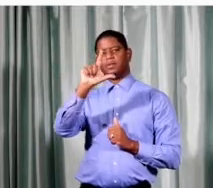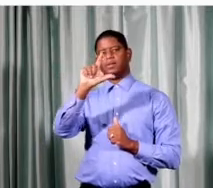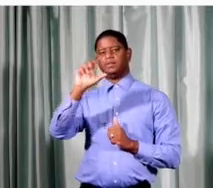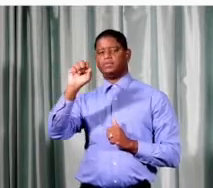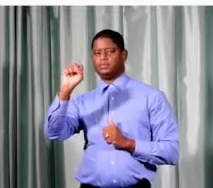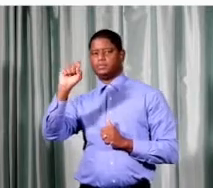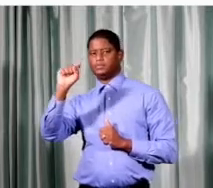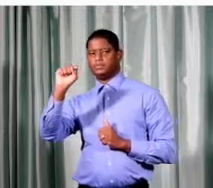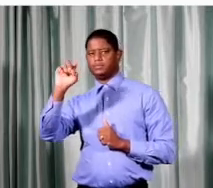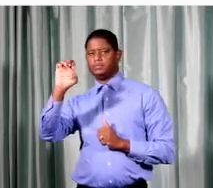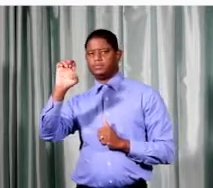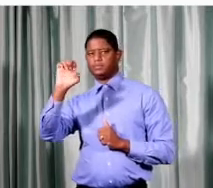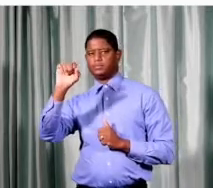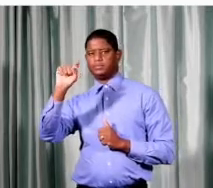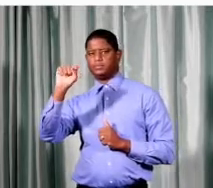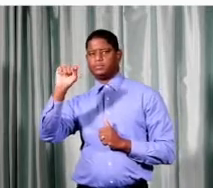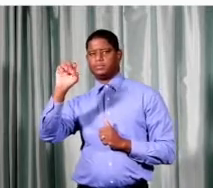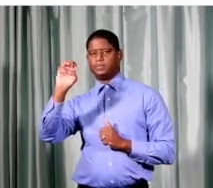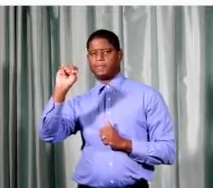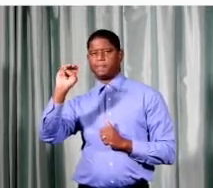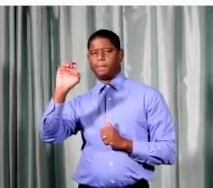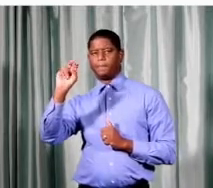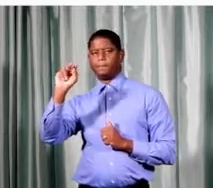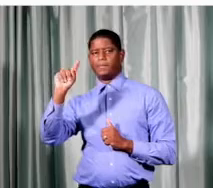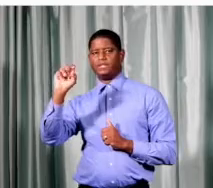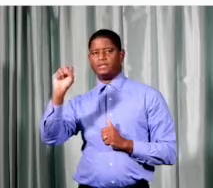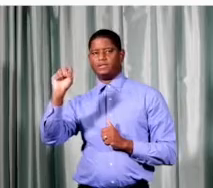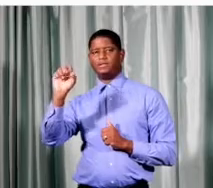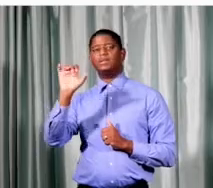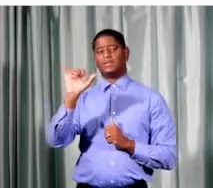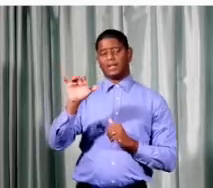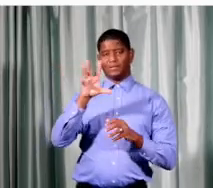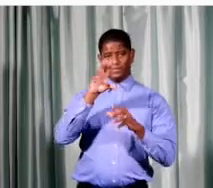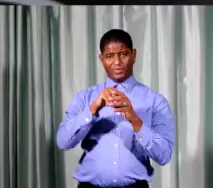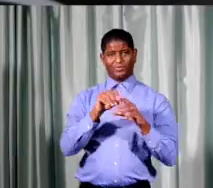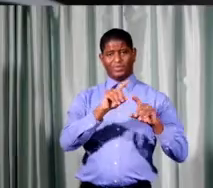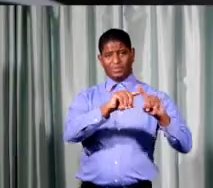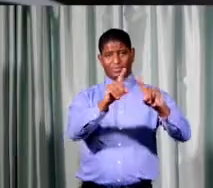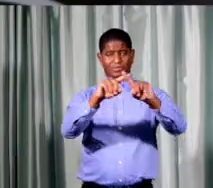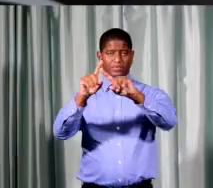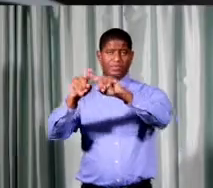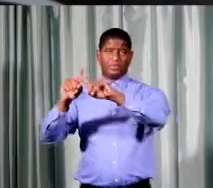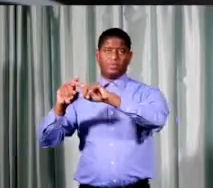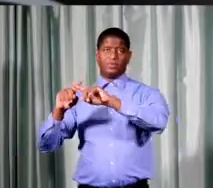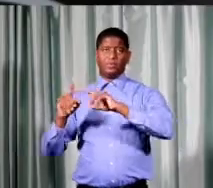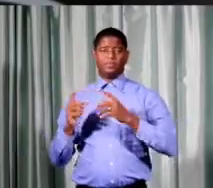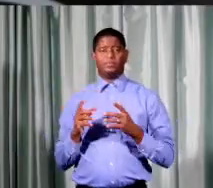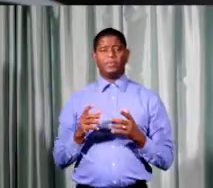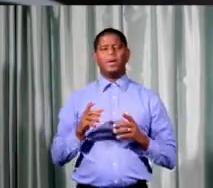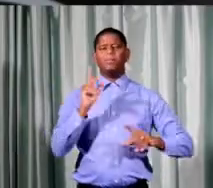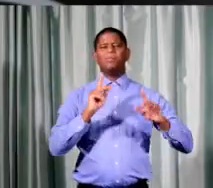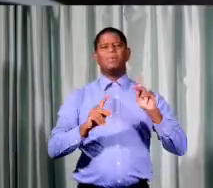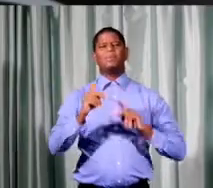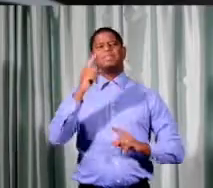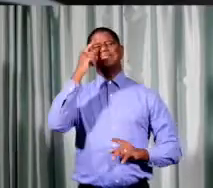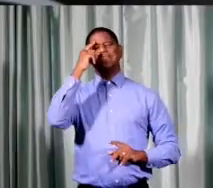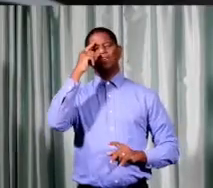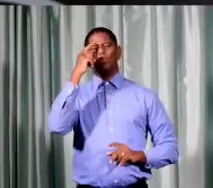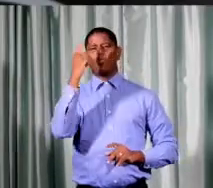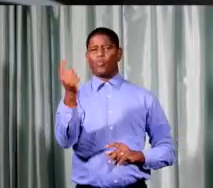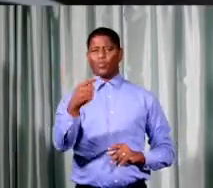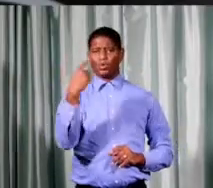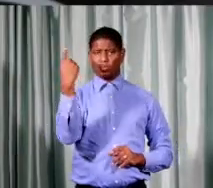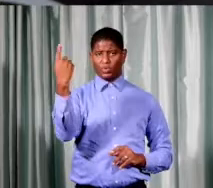one. And there are four, but three main ones. But most people only look at one. You know what is an